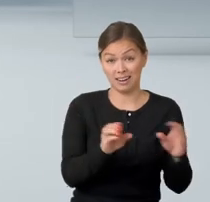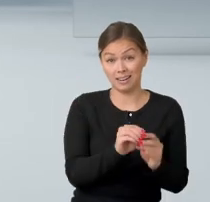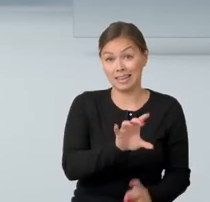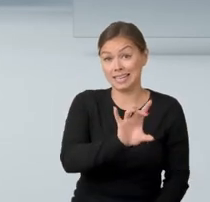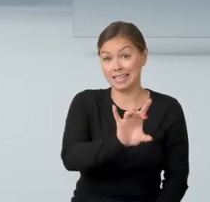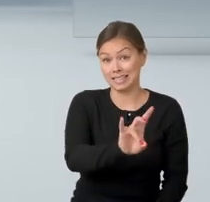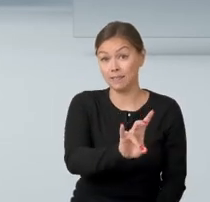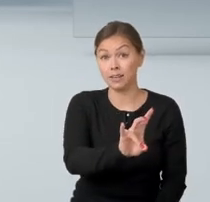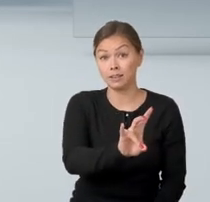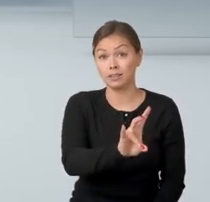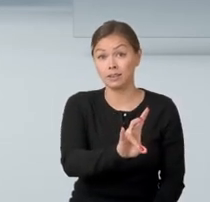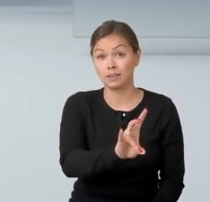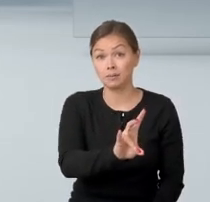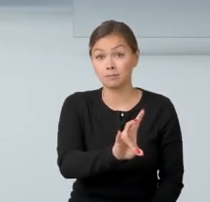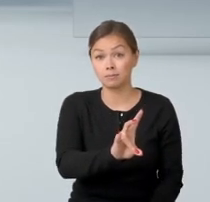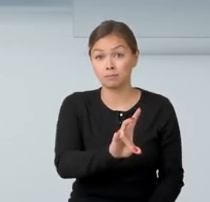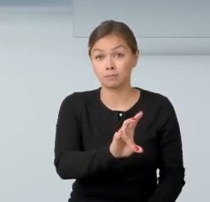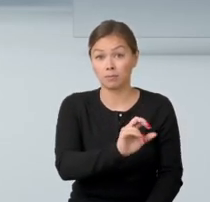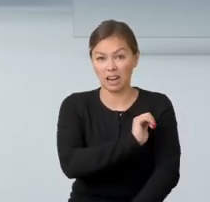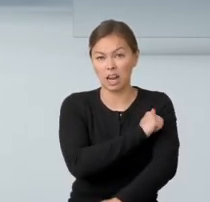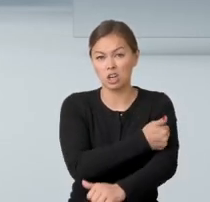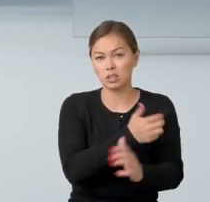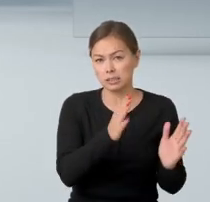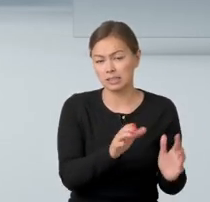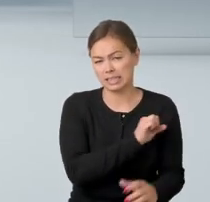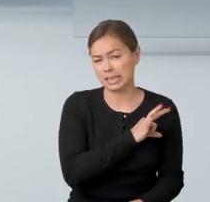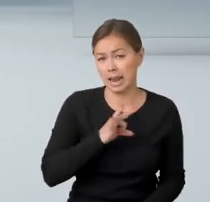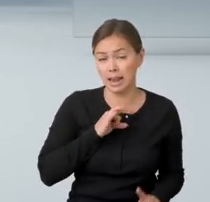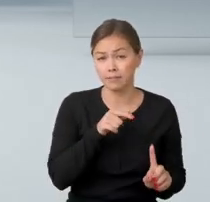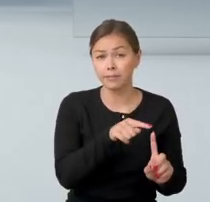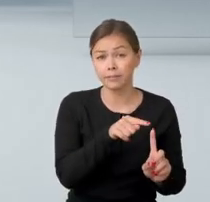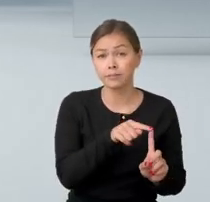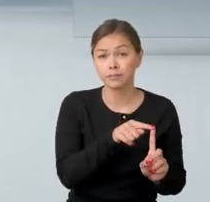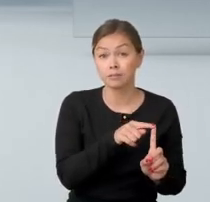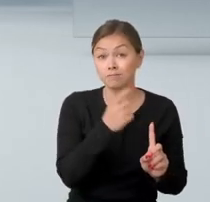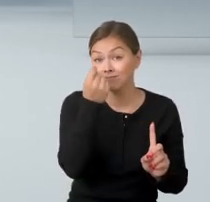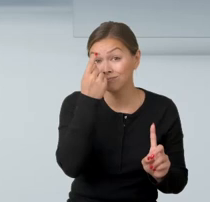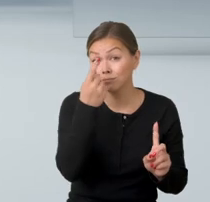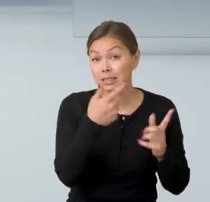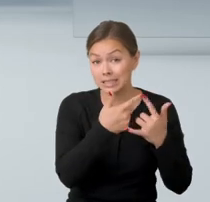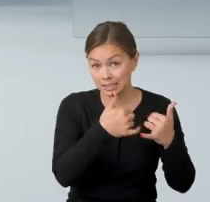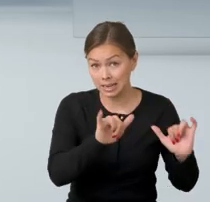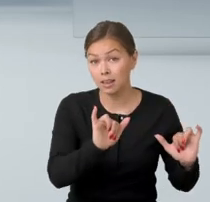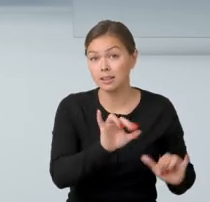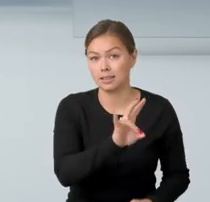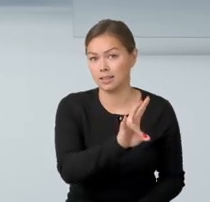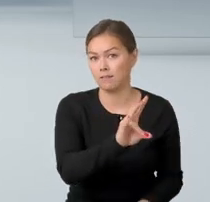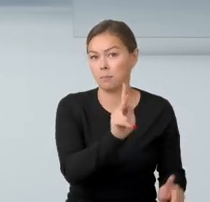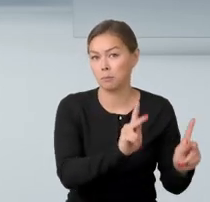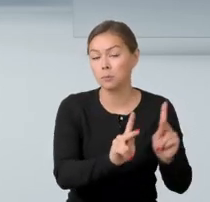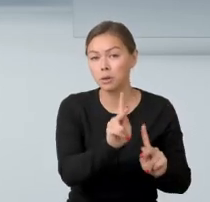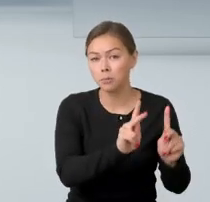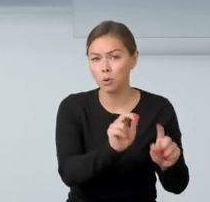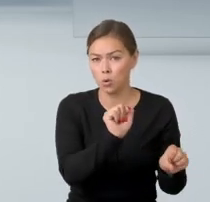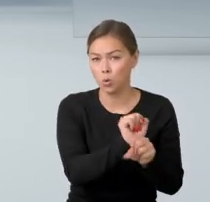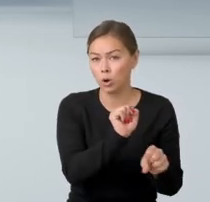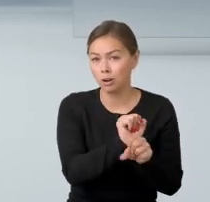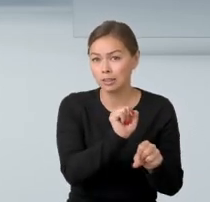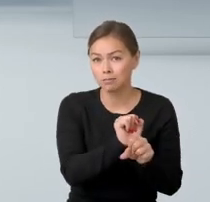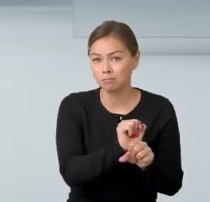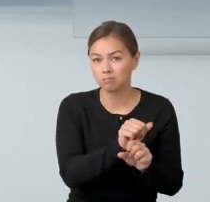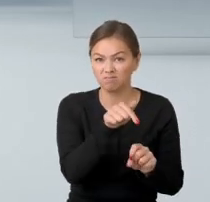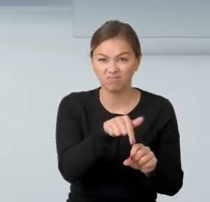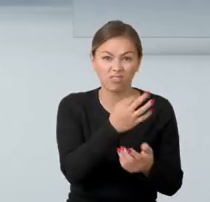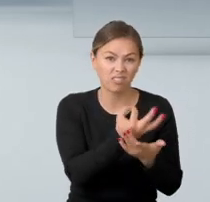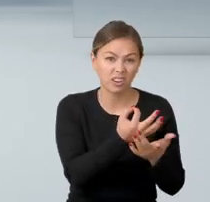they started with seven agents they are still uh having seven agents they